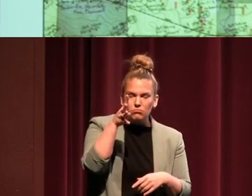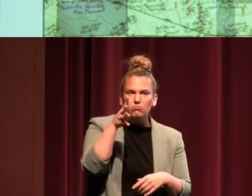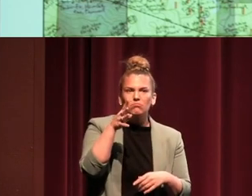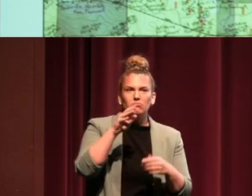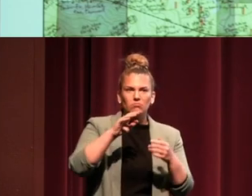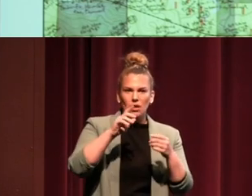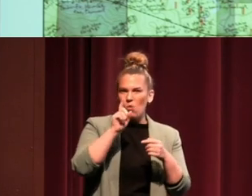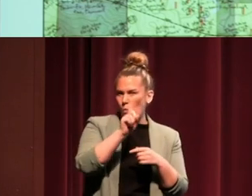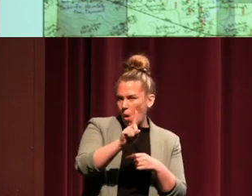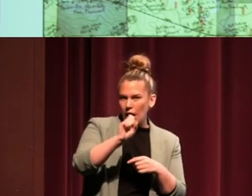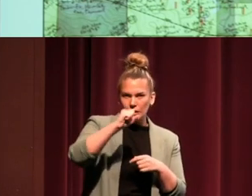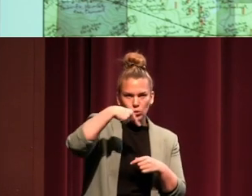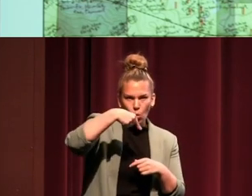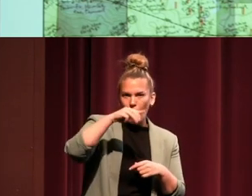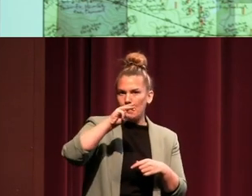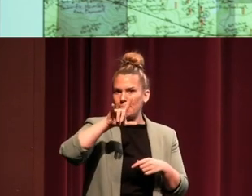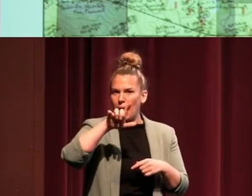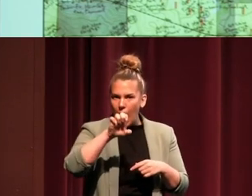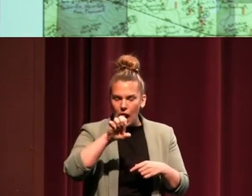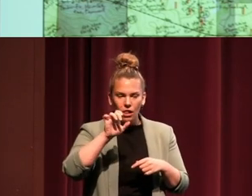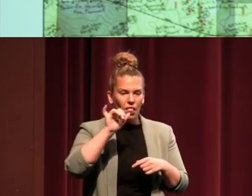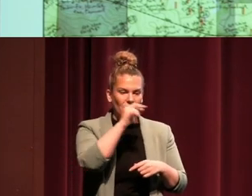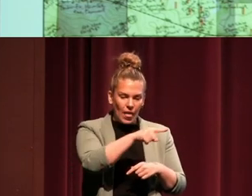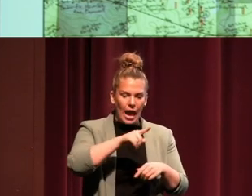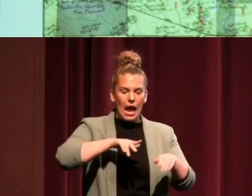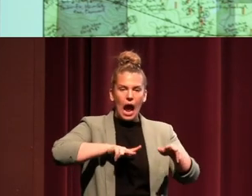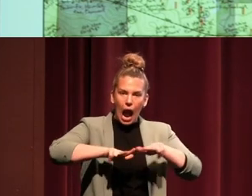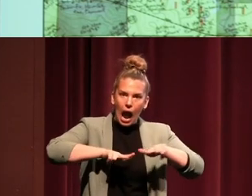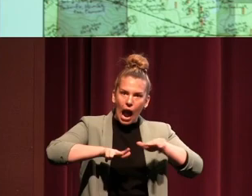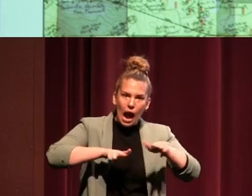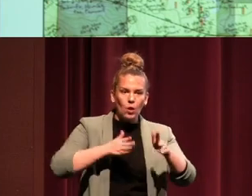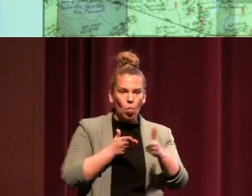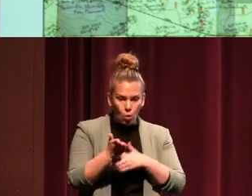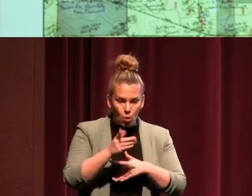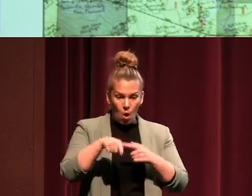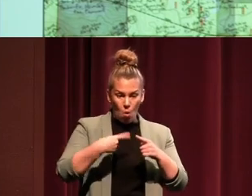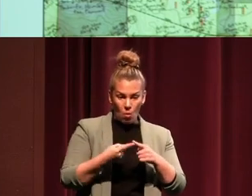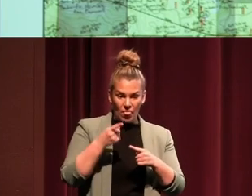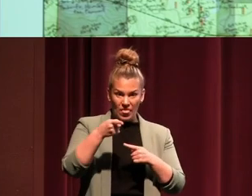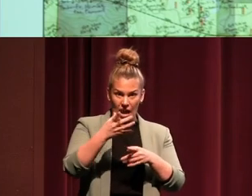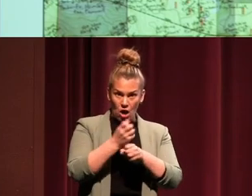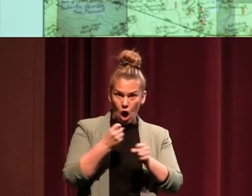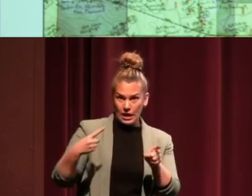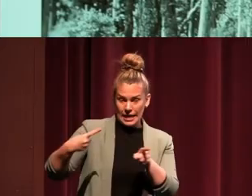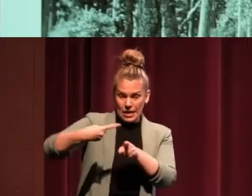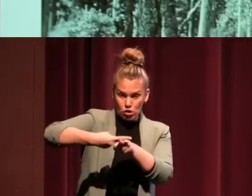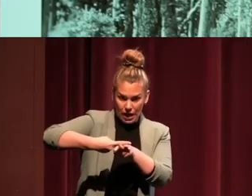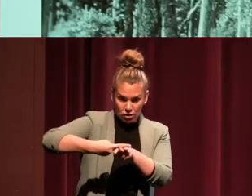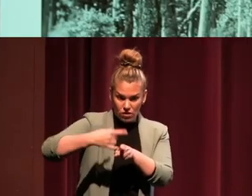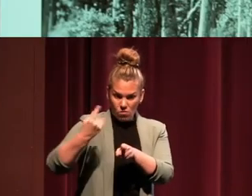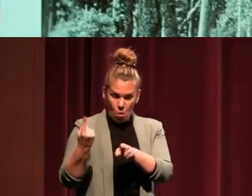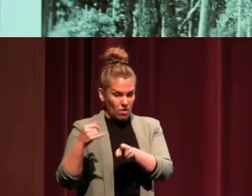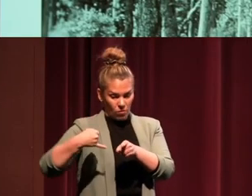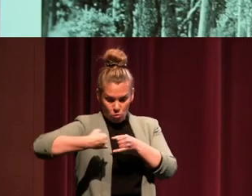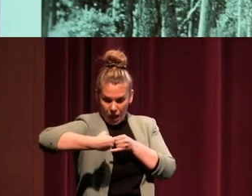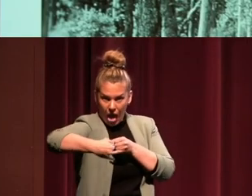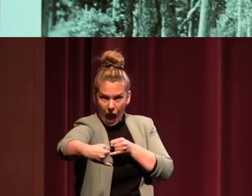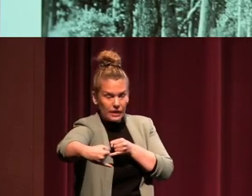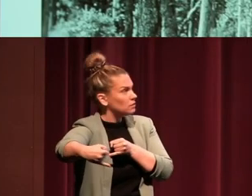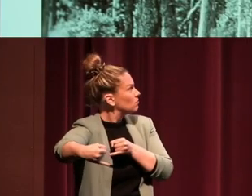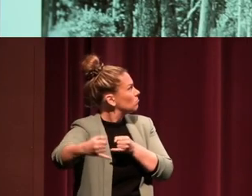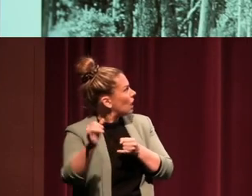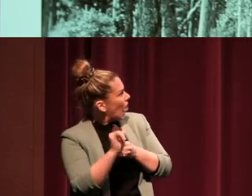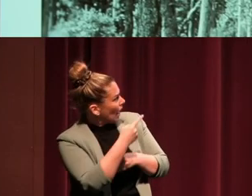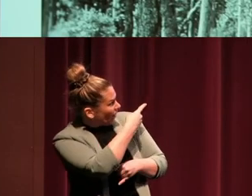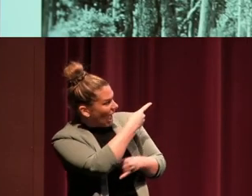of 1 square mile sections. And these folks hiked along. And whenever they reached the intersections of one of these section lines,